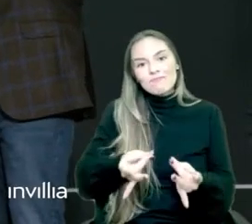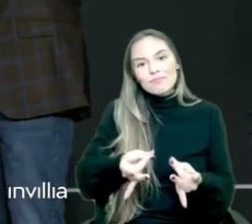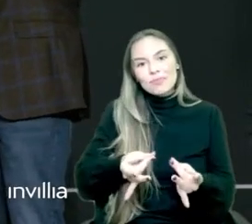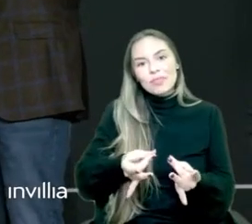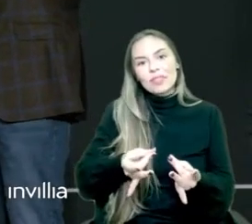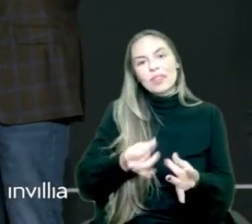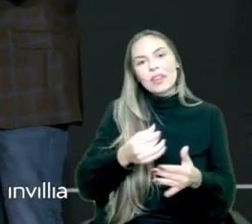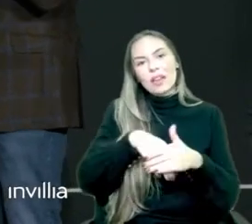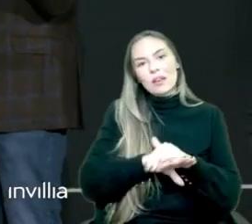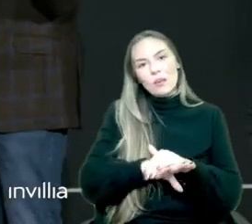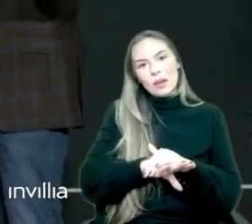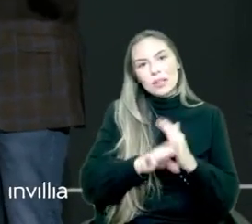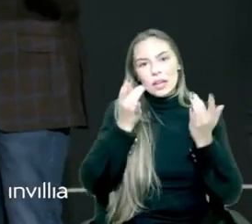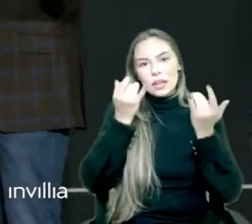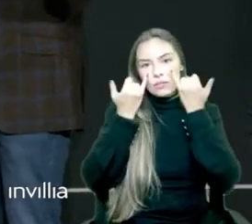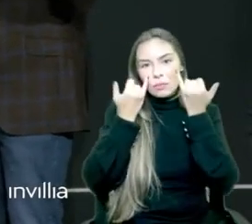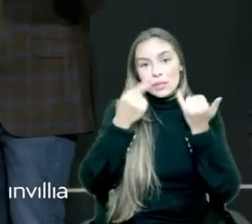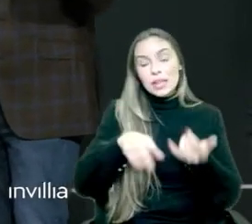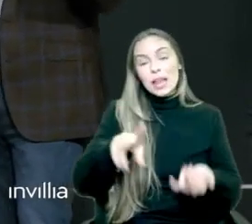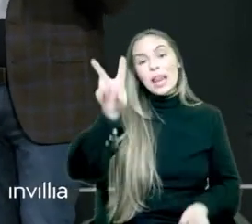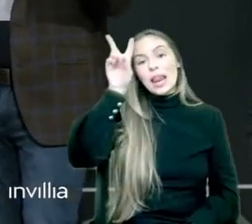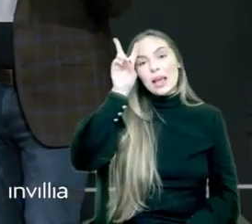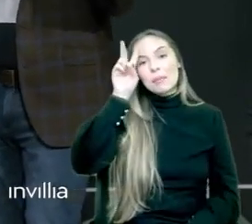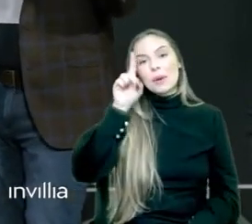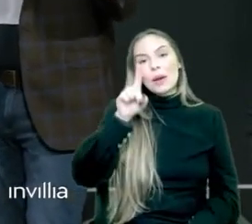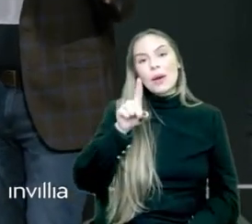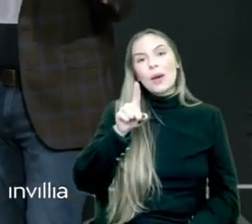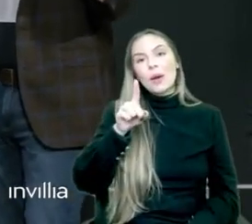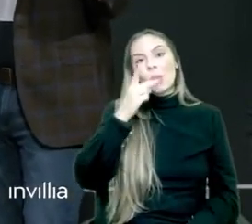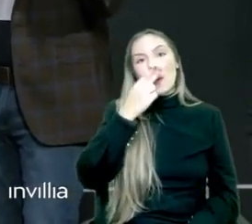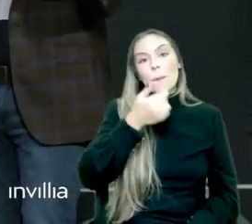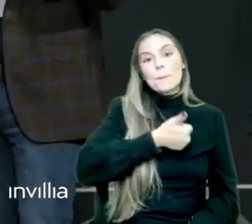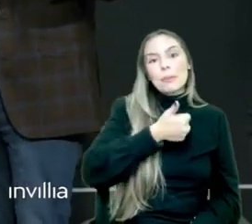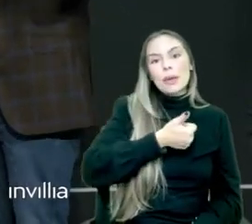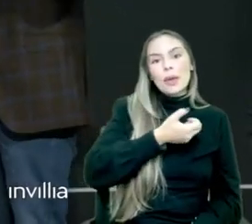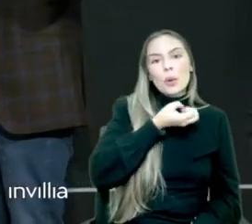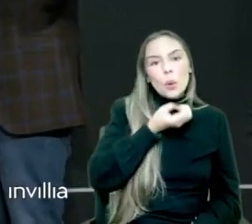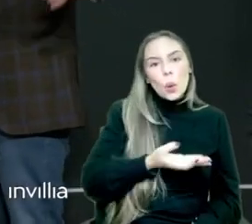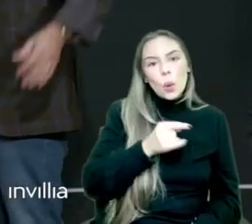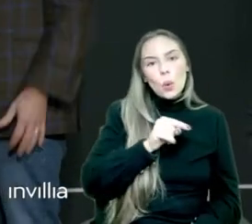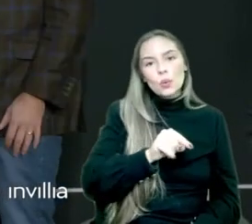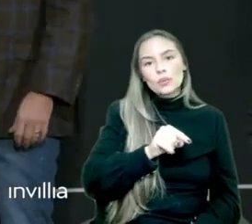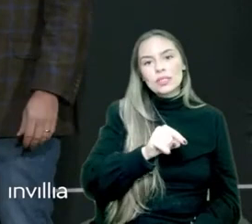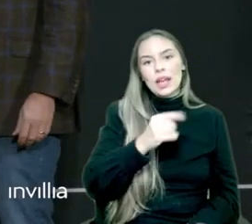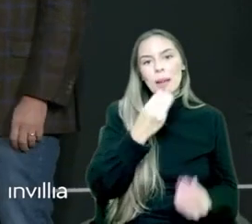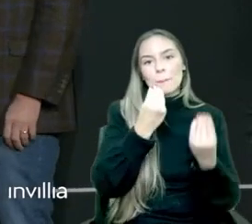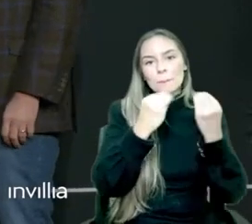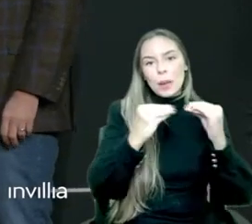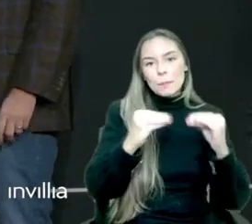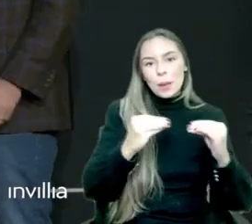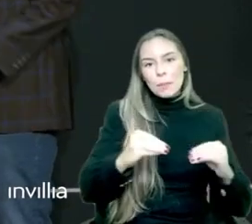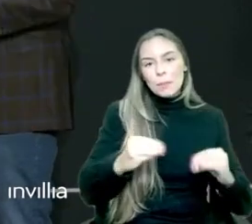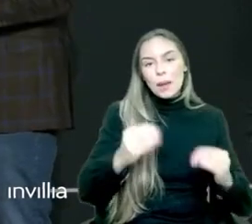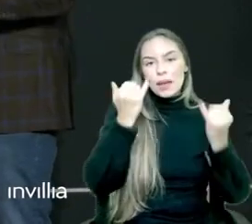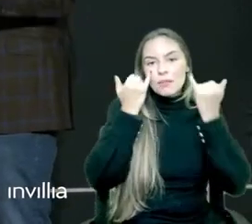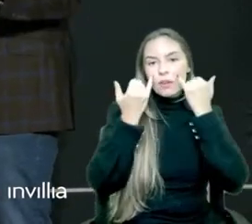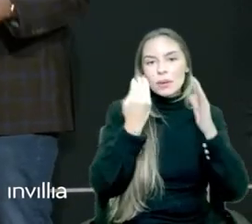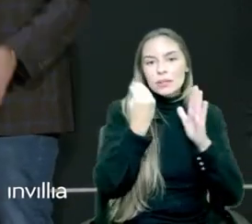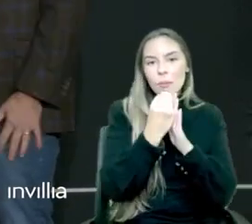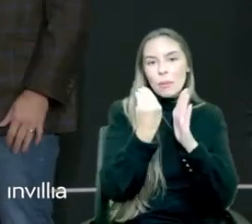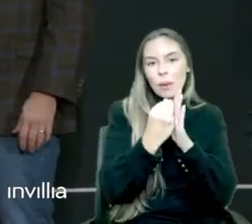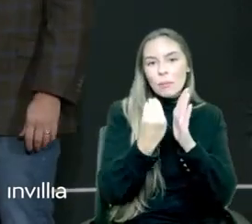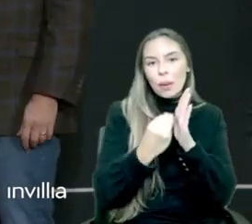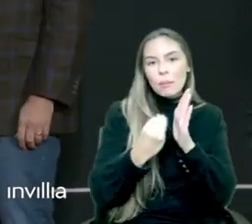it remembers what you told it in the first set of inputs in that string of context and can recall